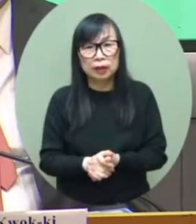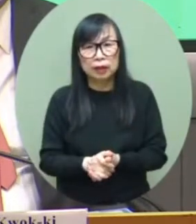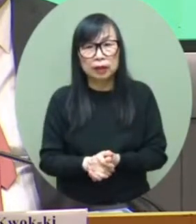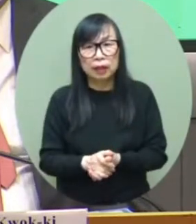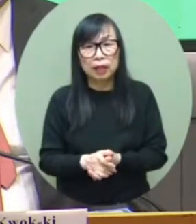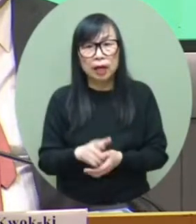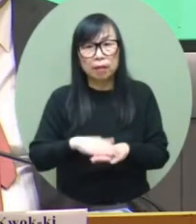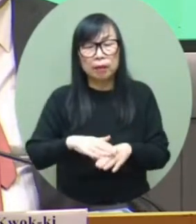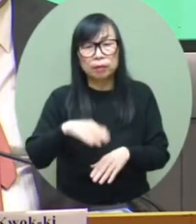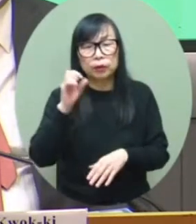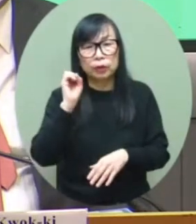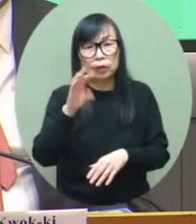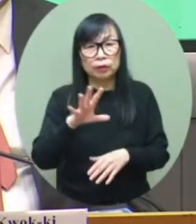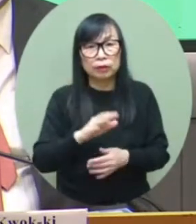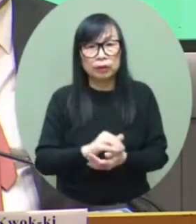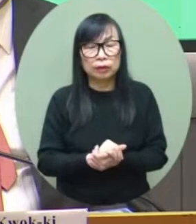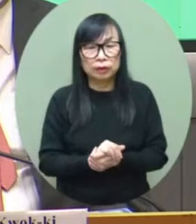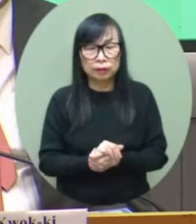tourism